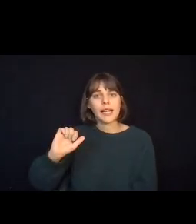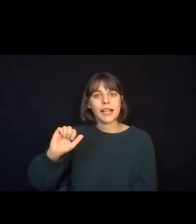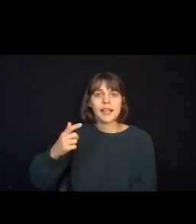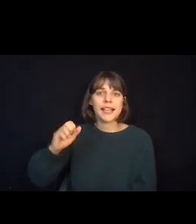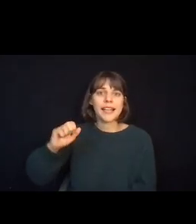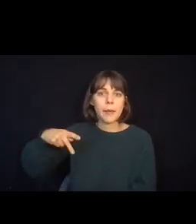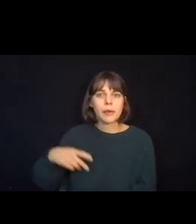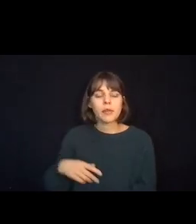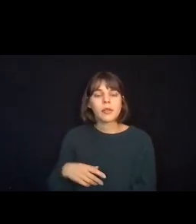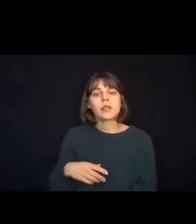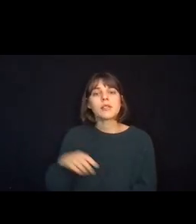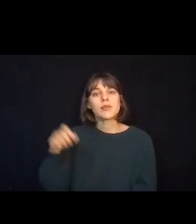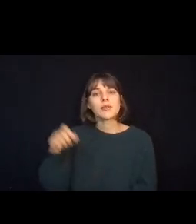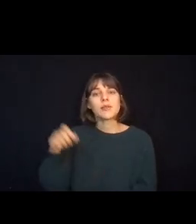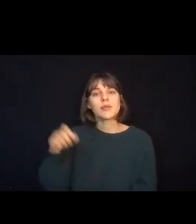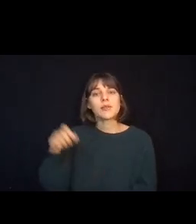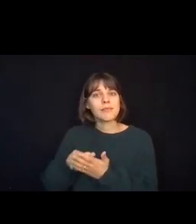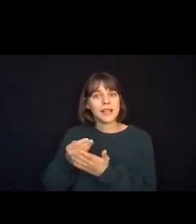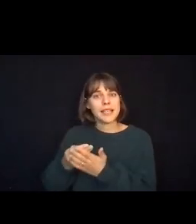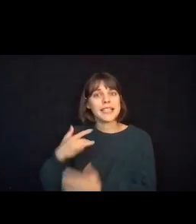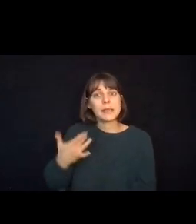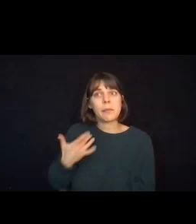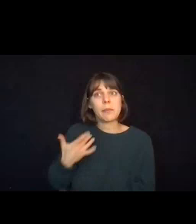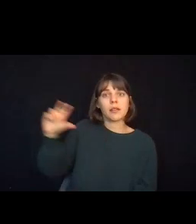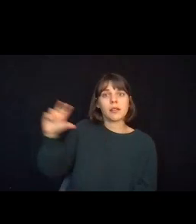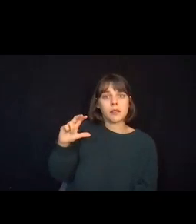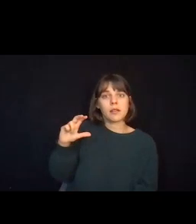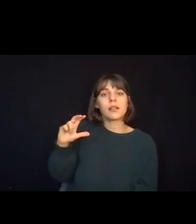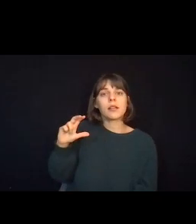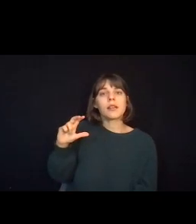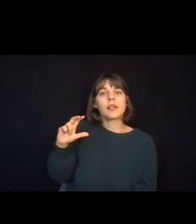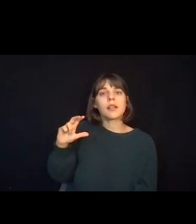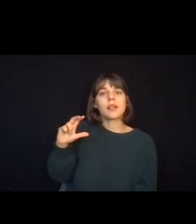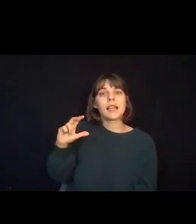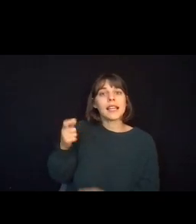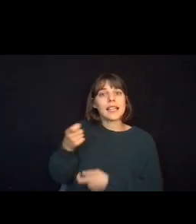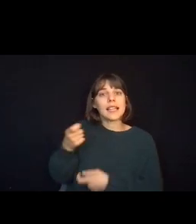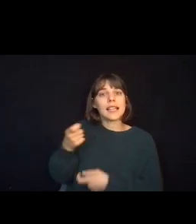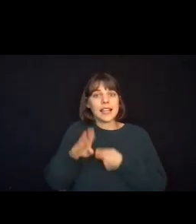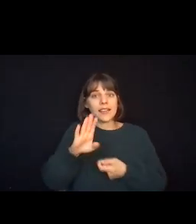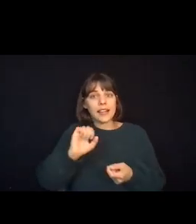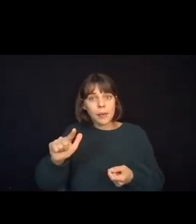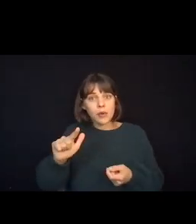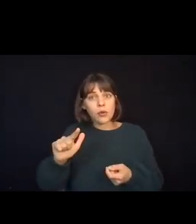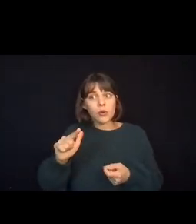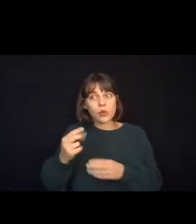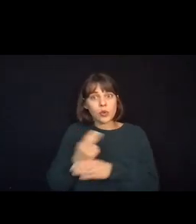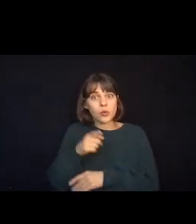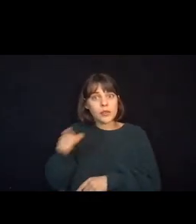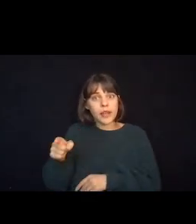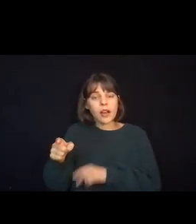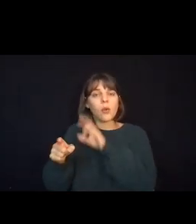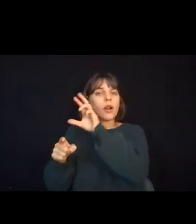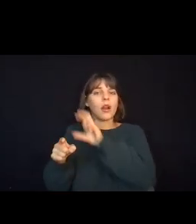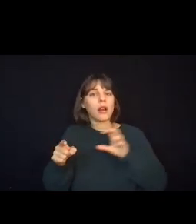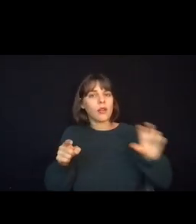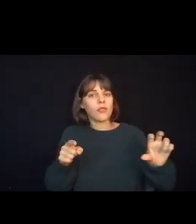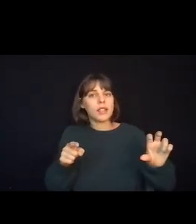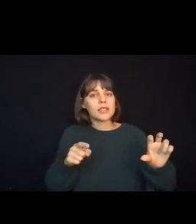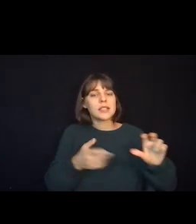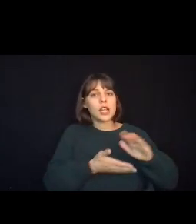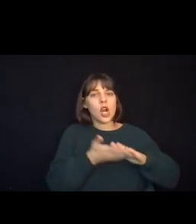So yes, they are dollars that we are usually allocated, and we're using them instead of for capital for operating purposes. All